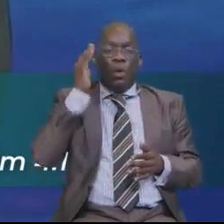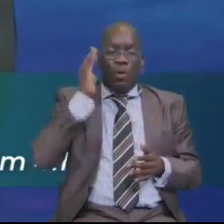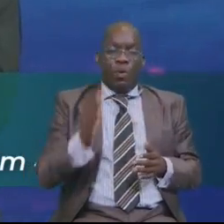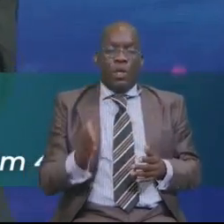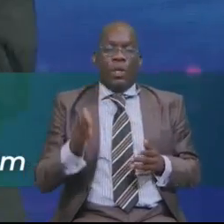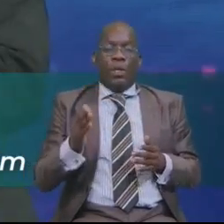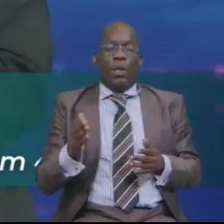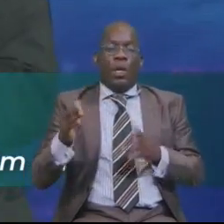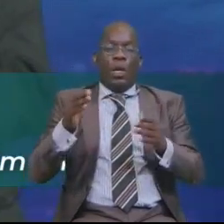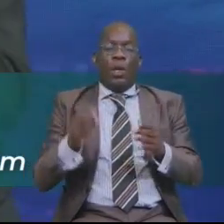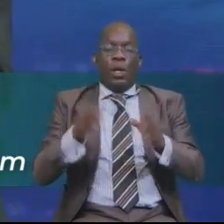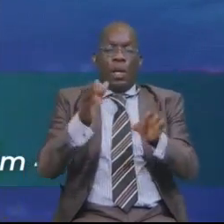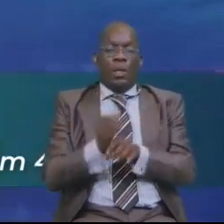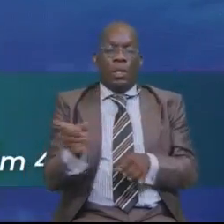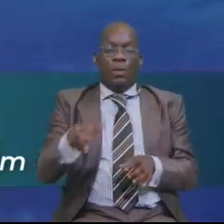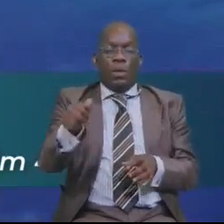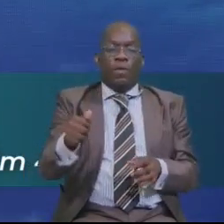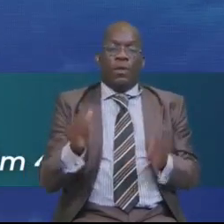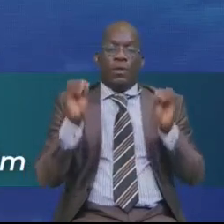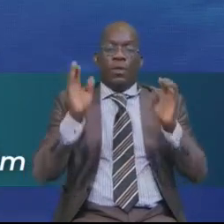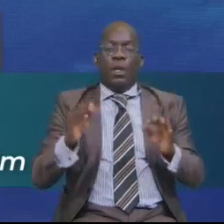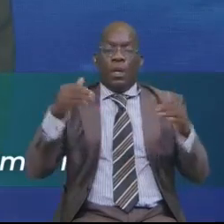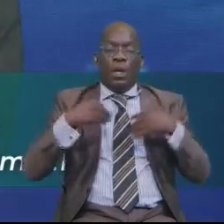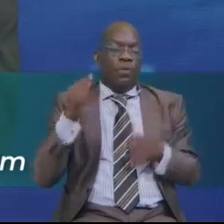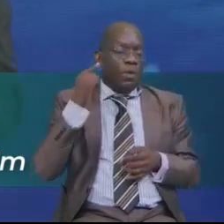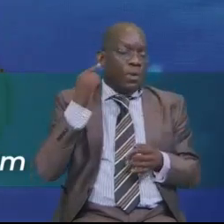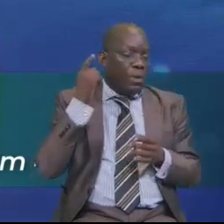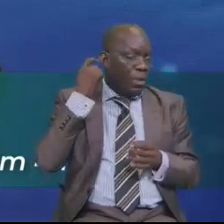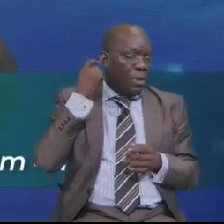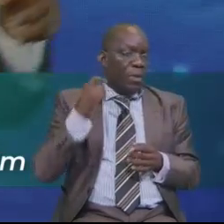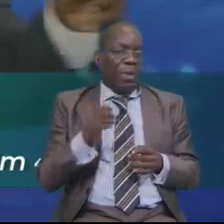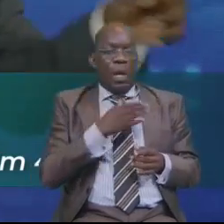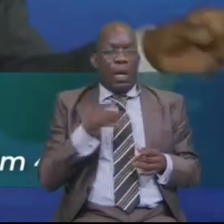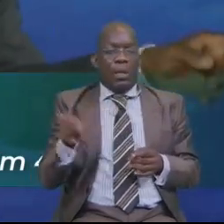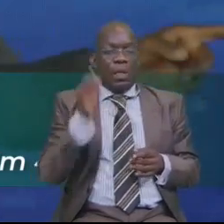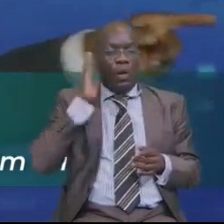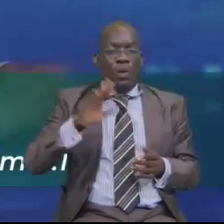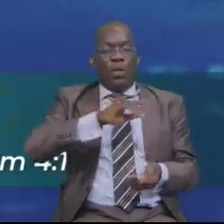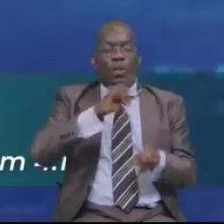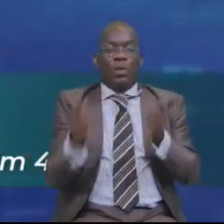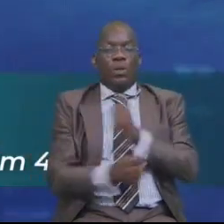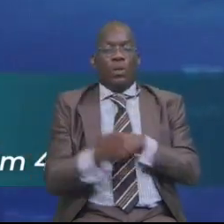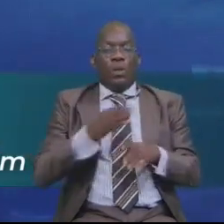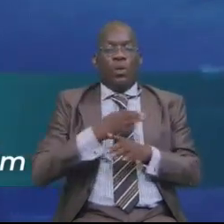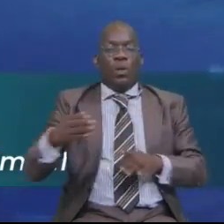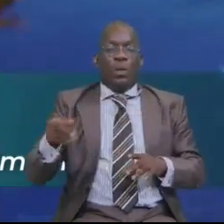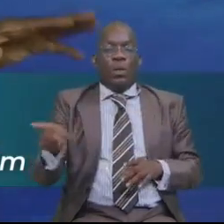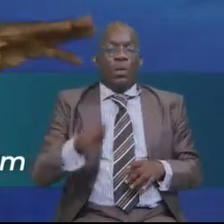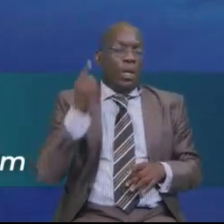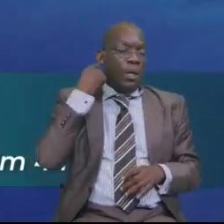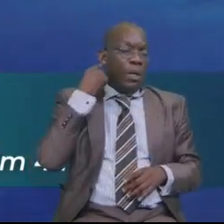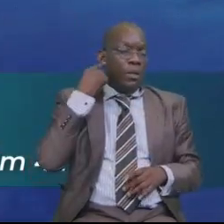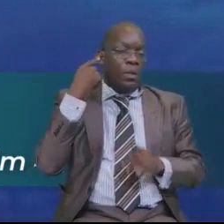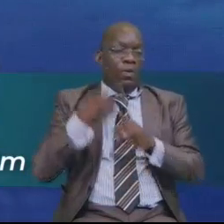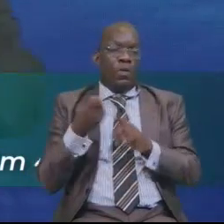having itching ears. Verse 4. In verse 4, and they shall turn away their ears from